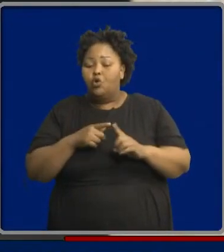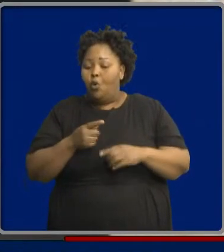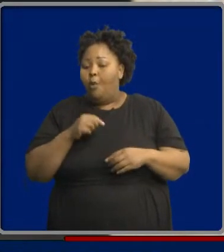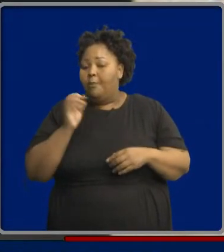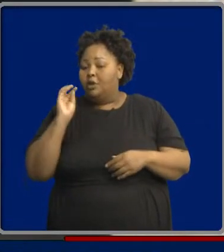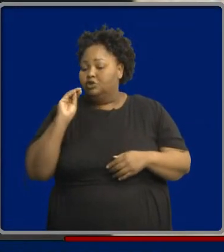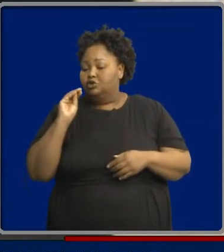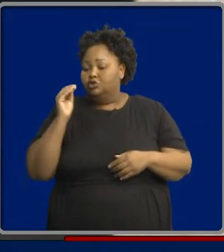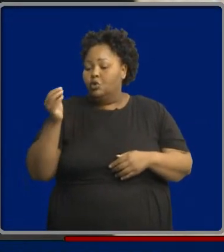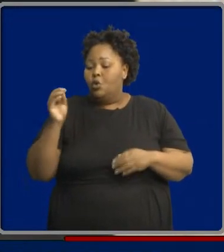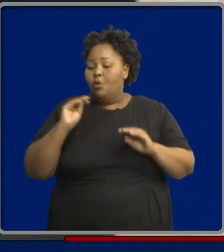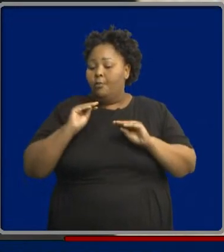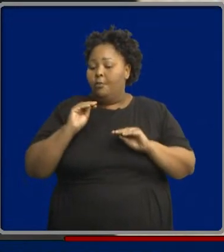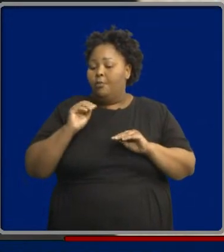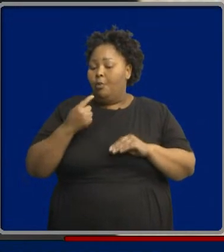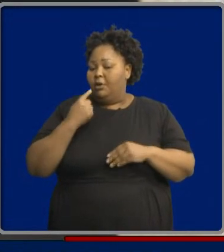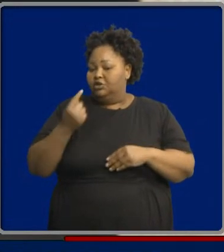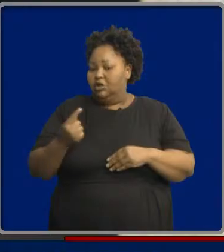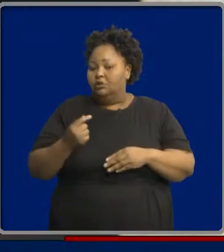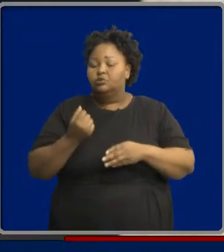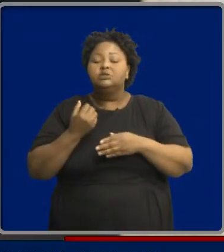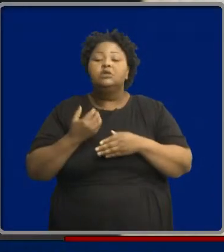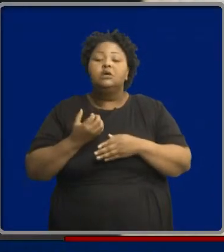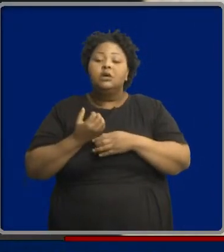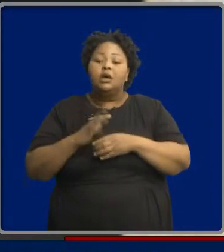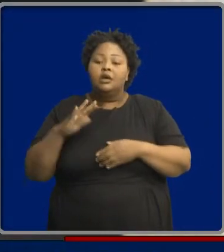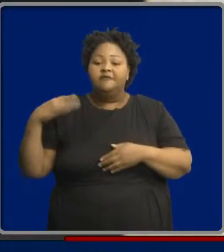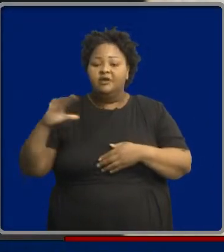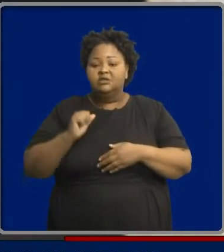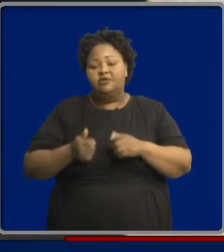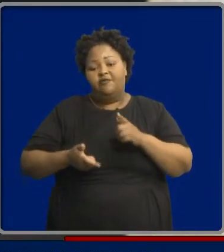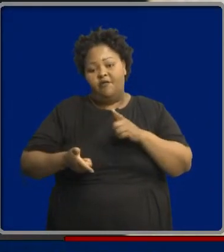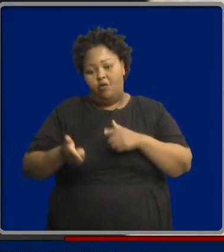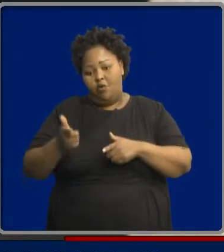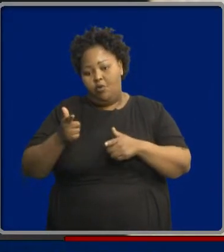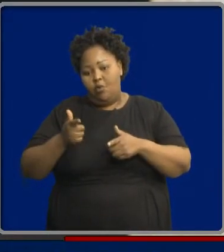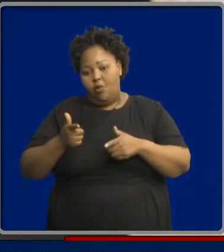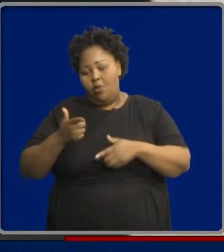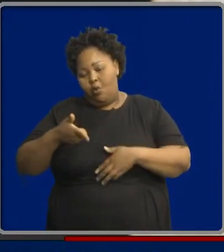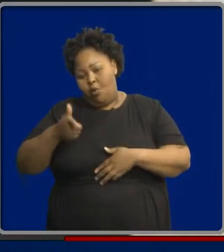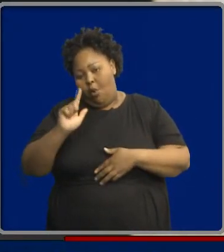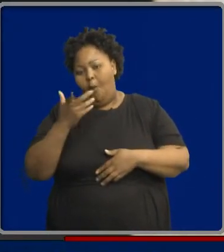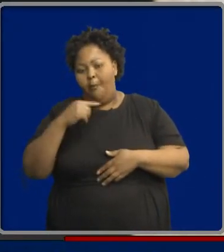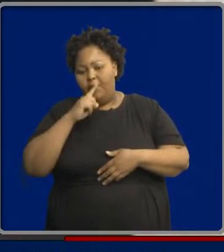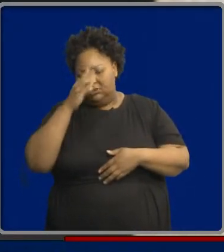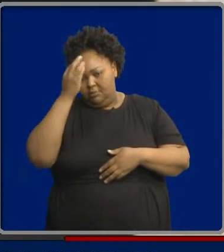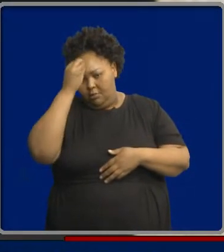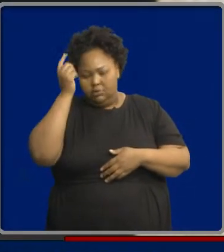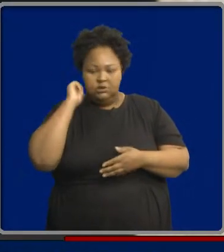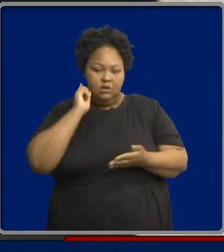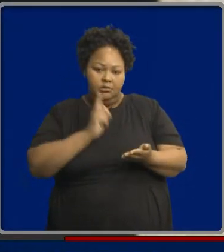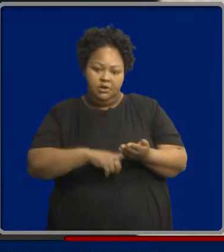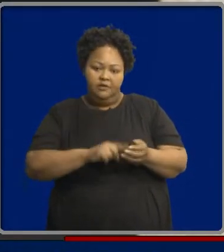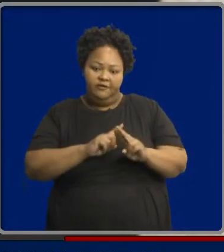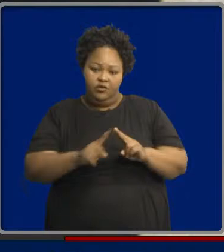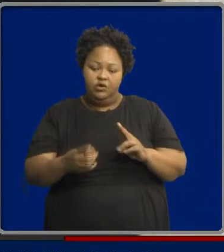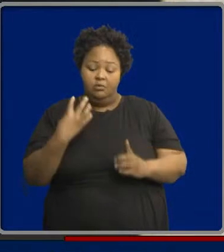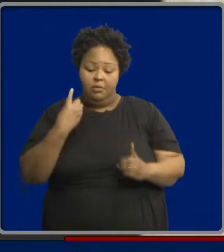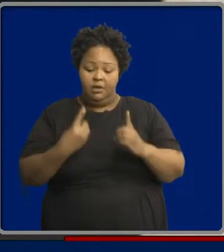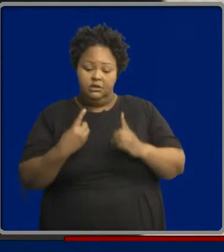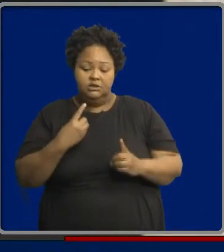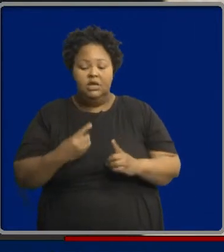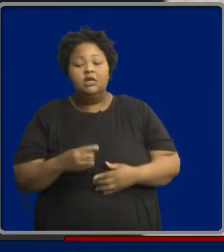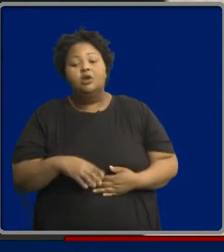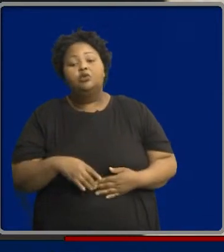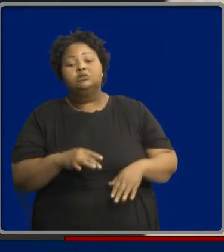police misunderstood her explanation and decided to arrest her and her relatives. She says this is why they are now in